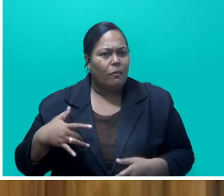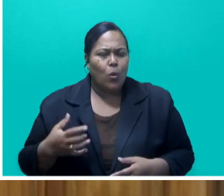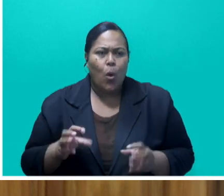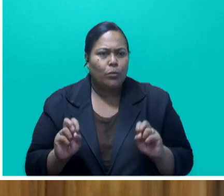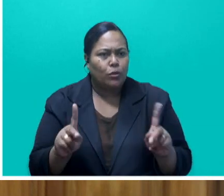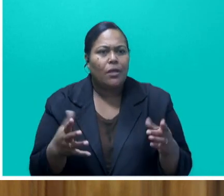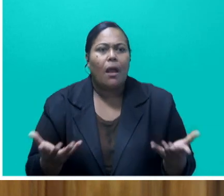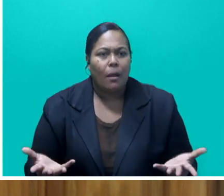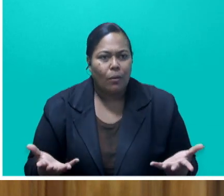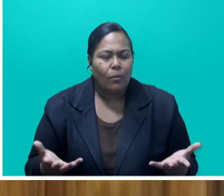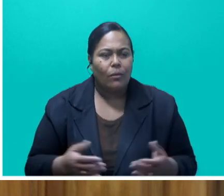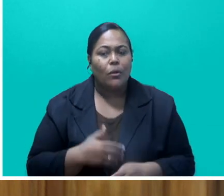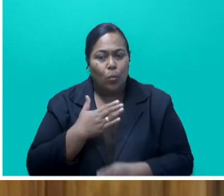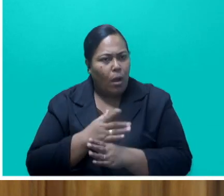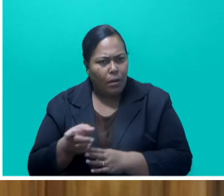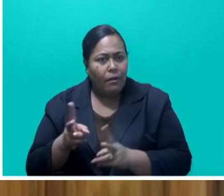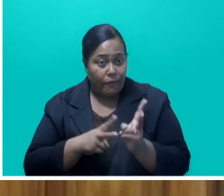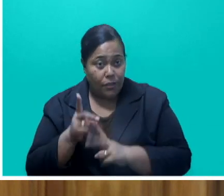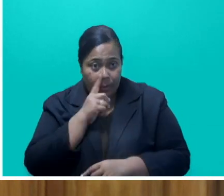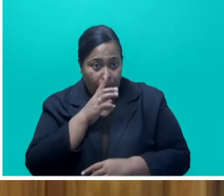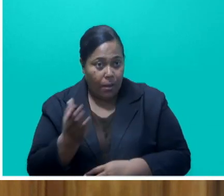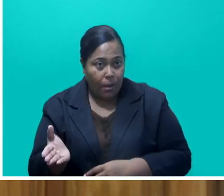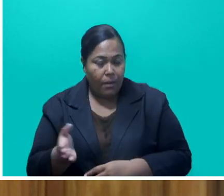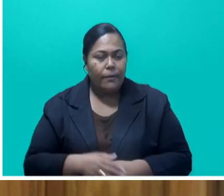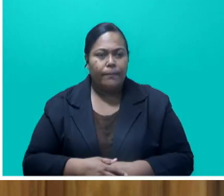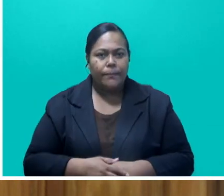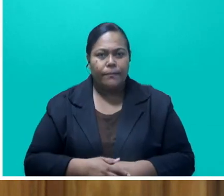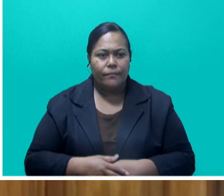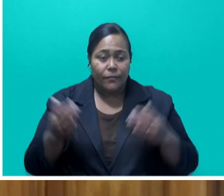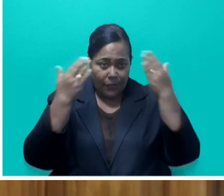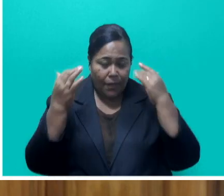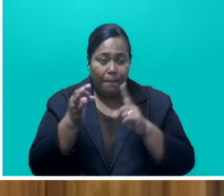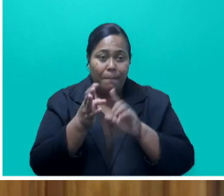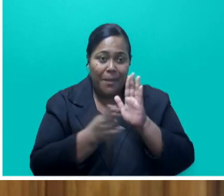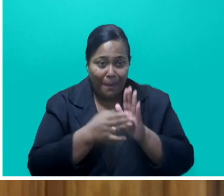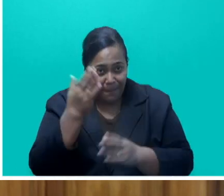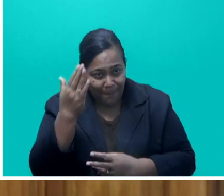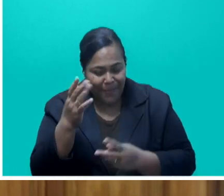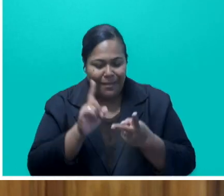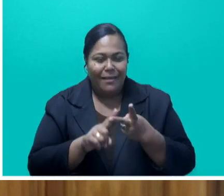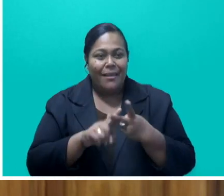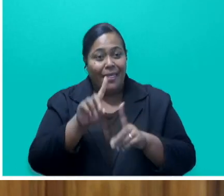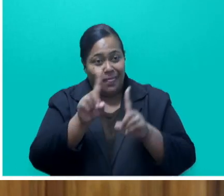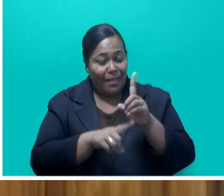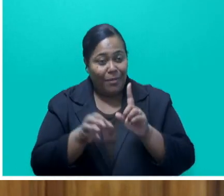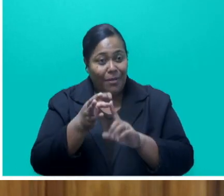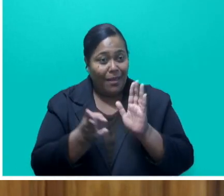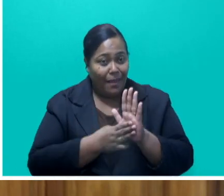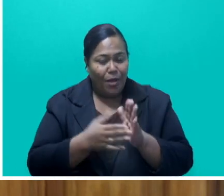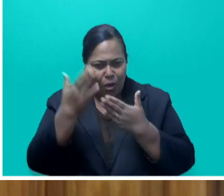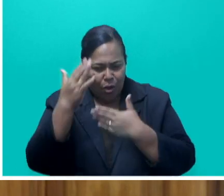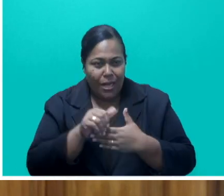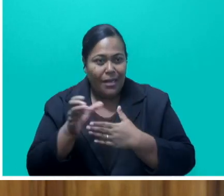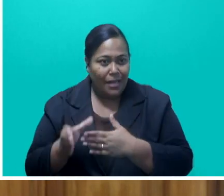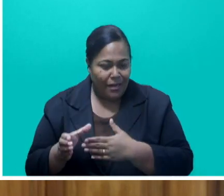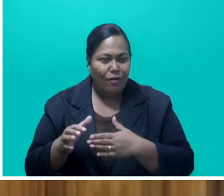people in the village. Mr. Speaker, sir, the Honourable Prime Minister, the Honourable Deputy Prime Ministers, Honourable Leader of the Opposition,